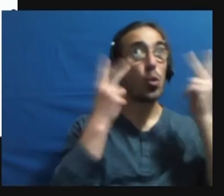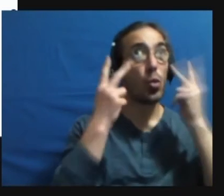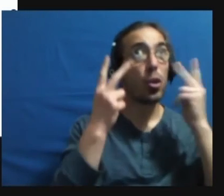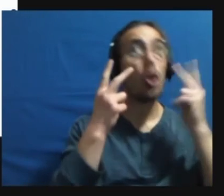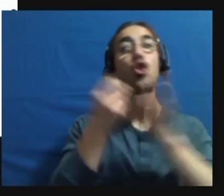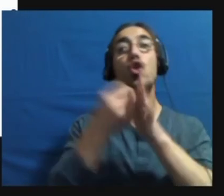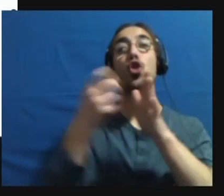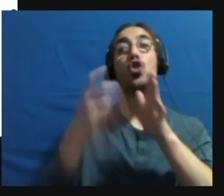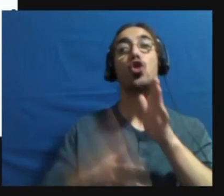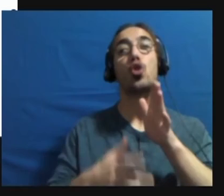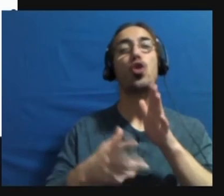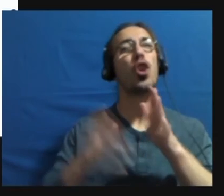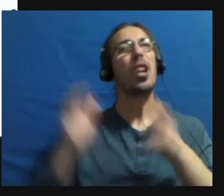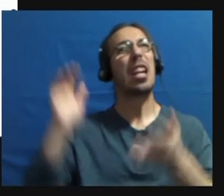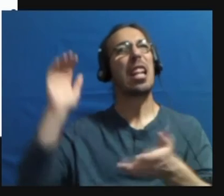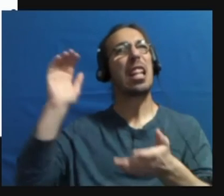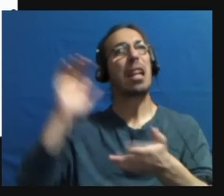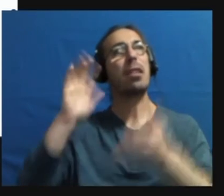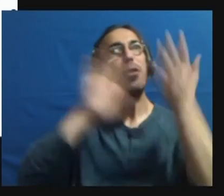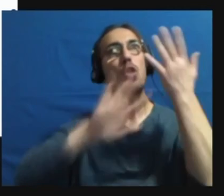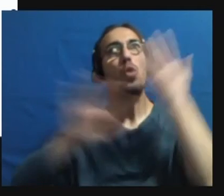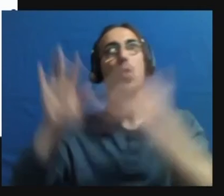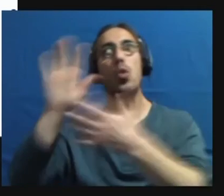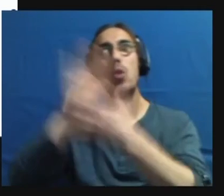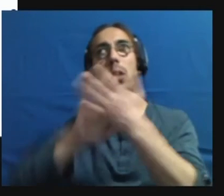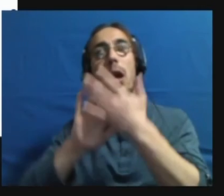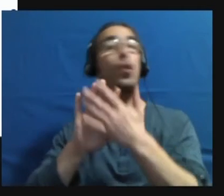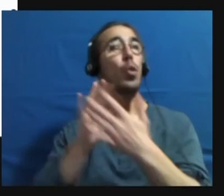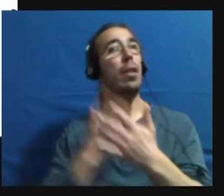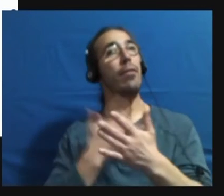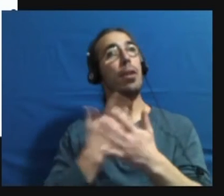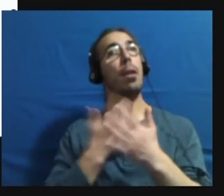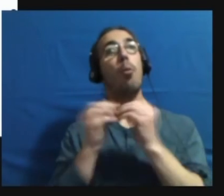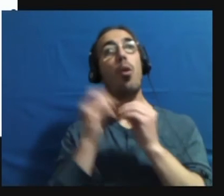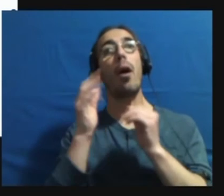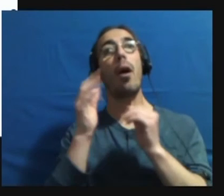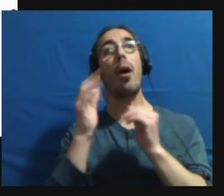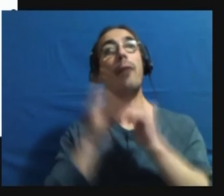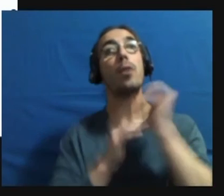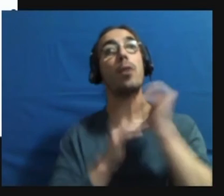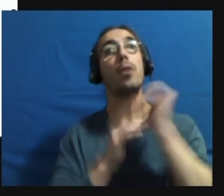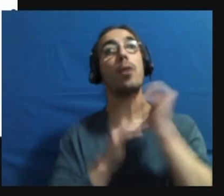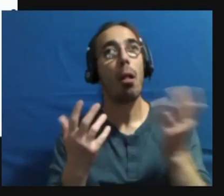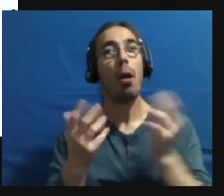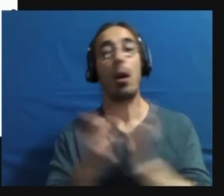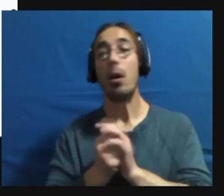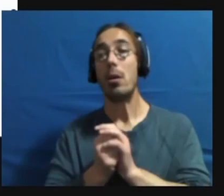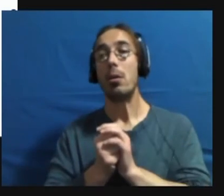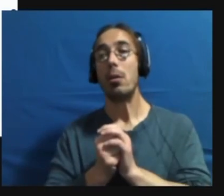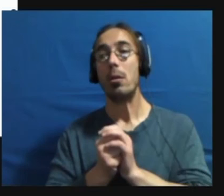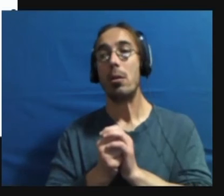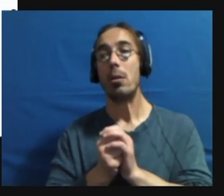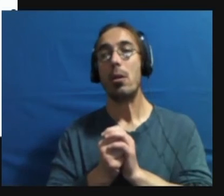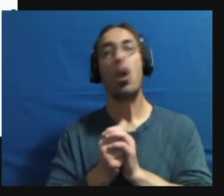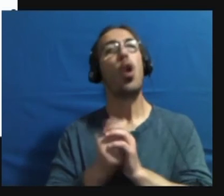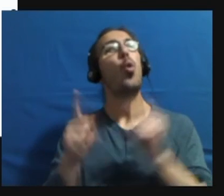less confused and therefore more comfortable? What are the students communicating when they're stimming?